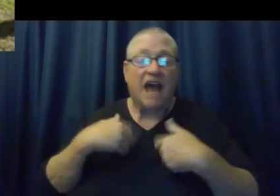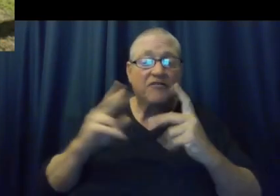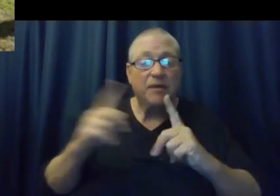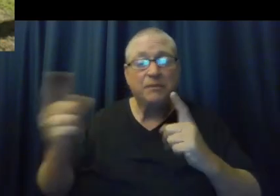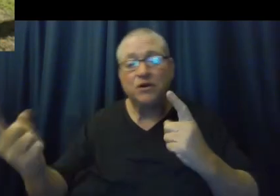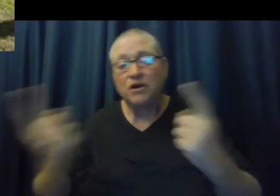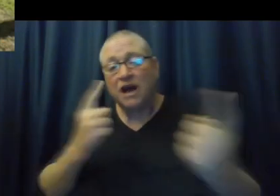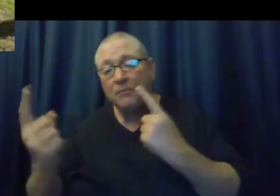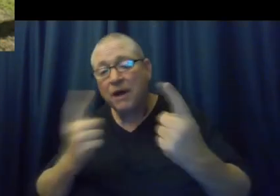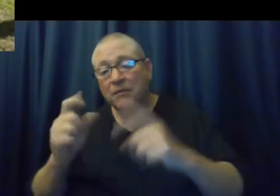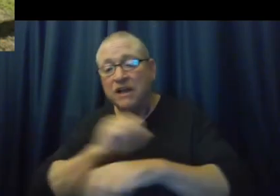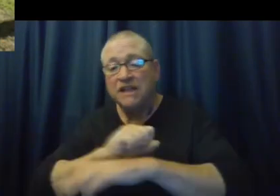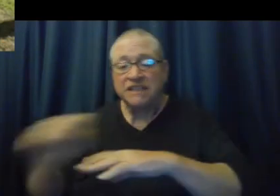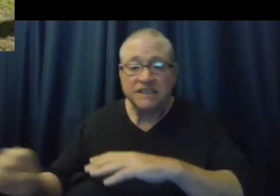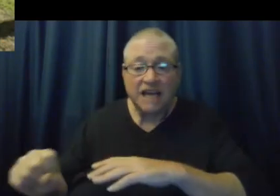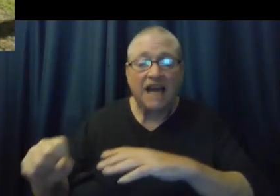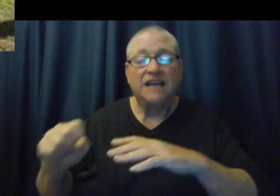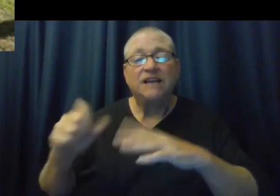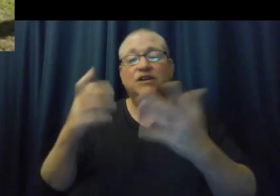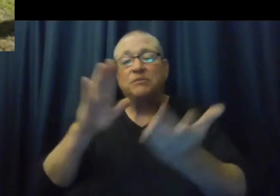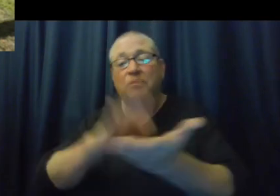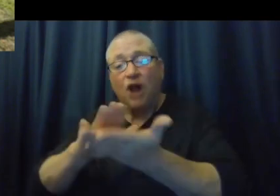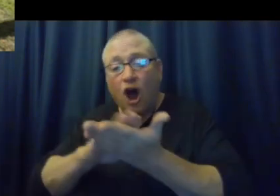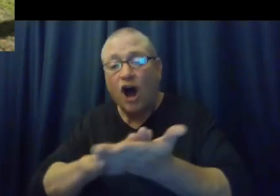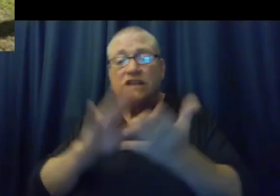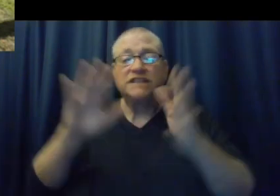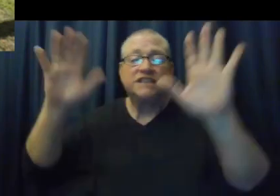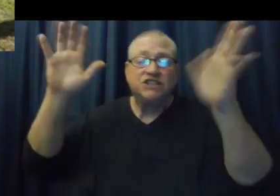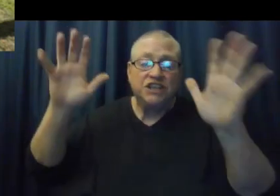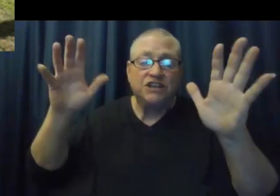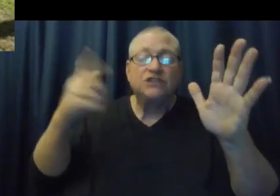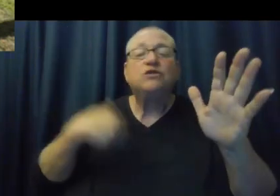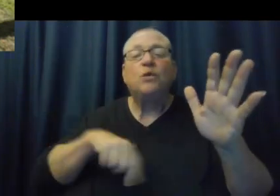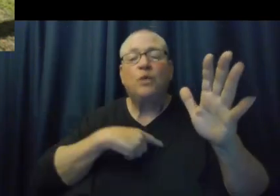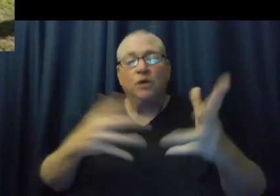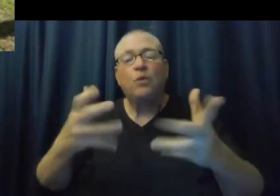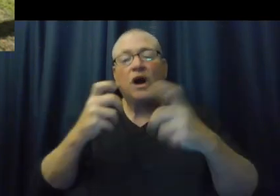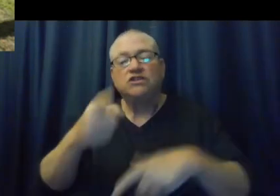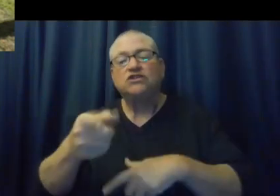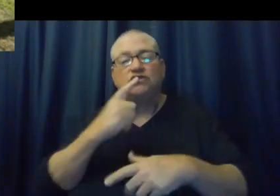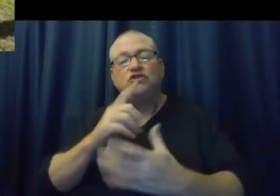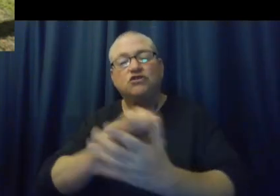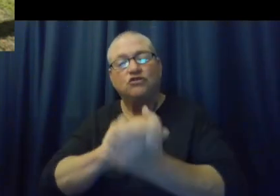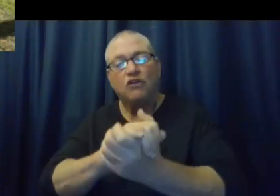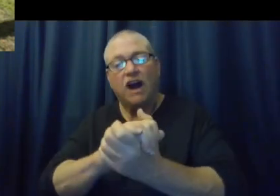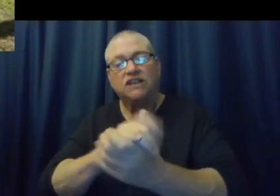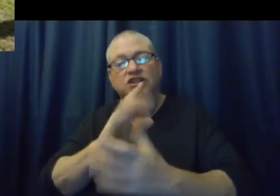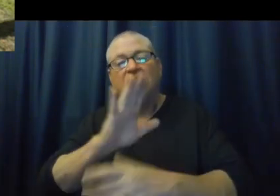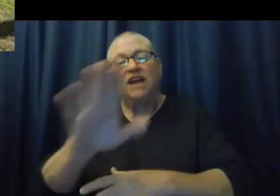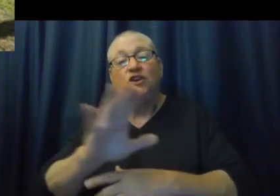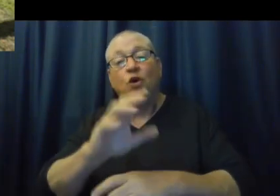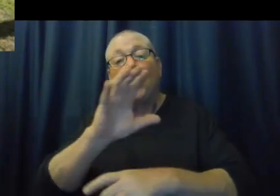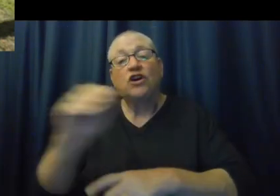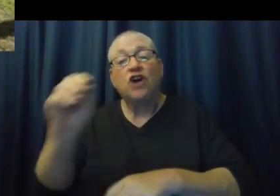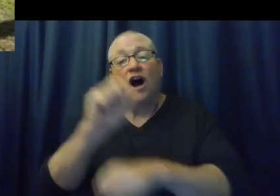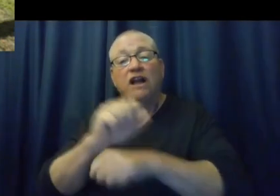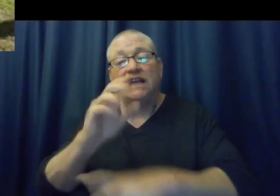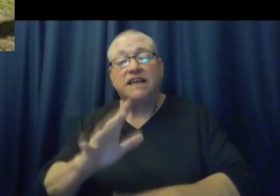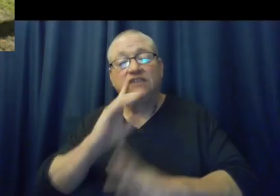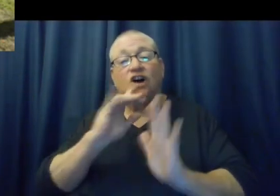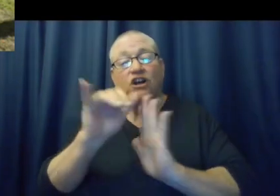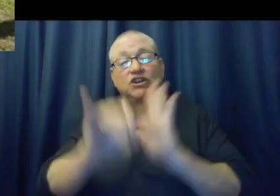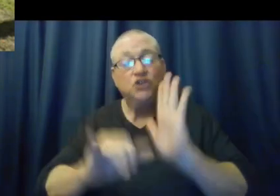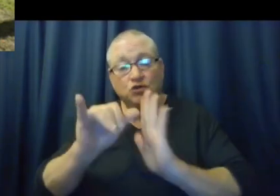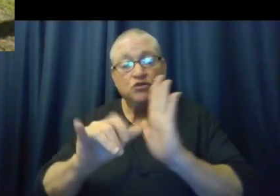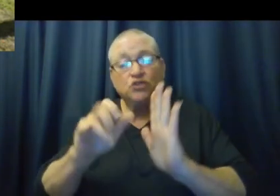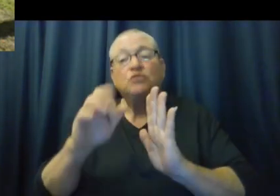we encourage you to congratulate your colleagues in the YouTube chat feature or on Western's social media platforms where we